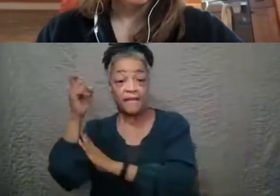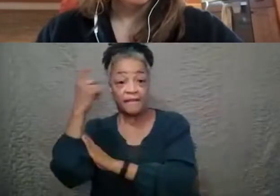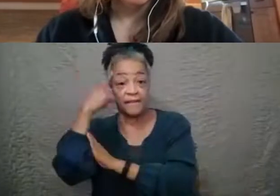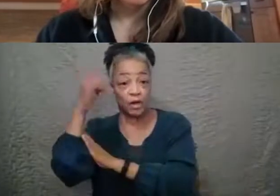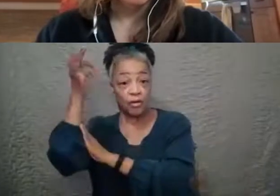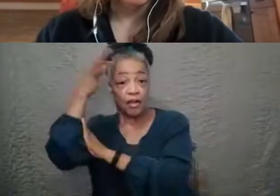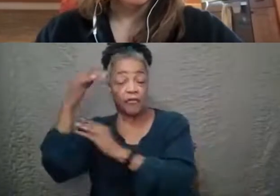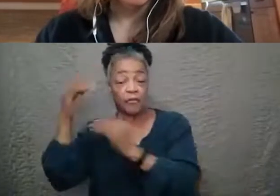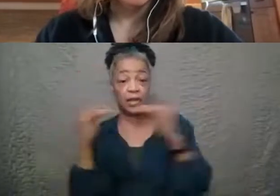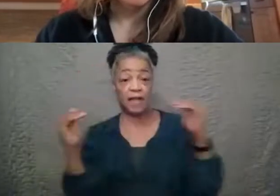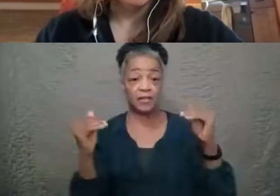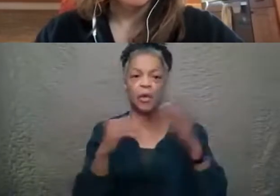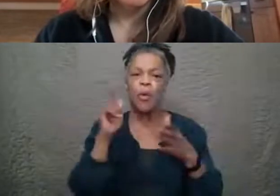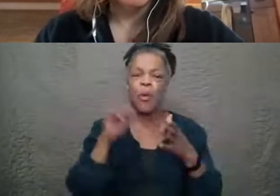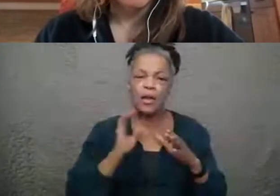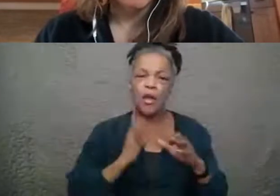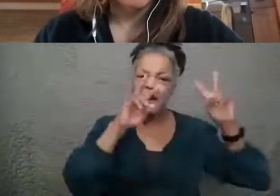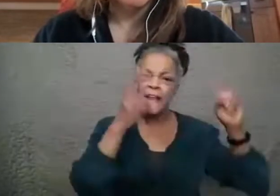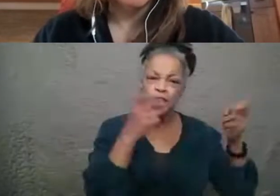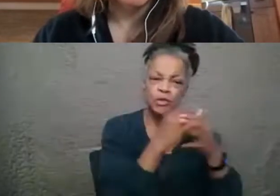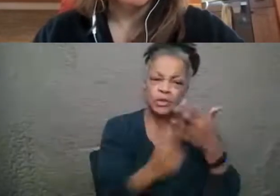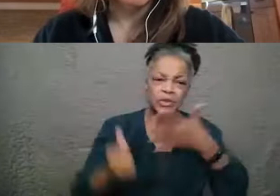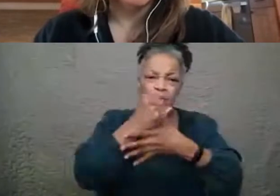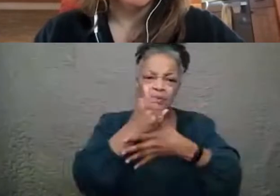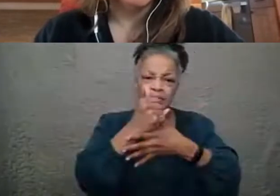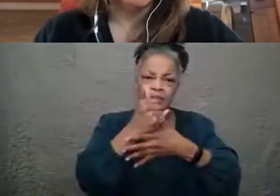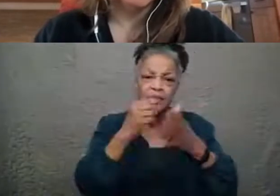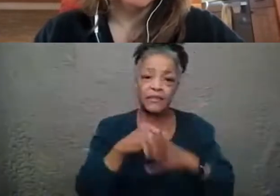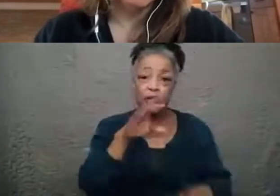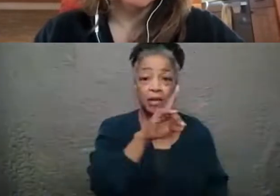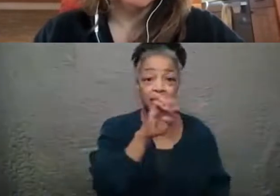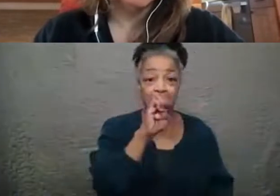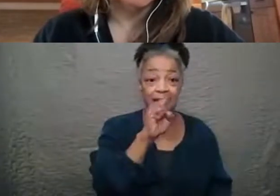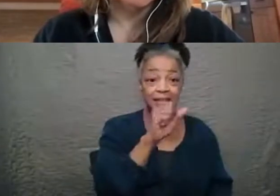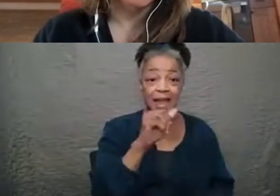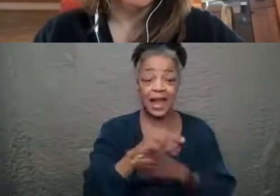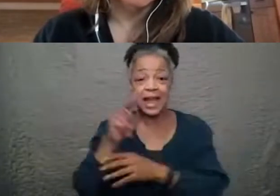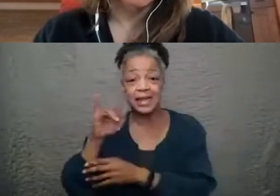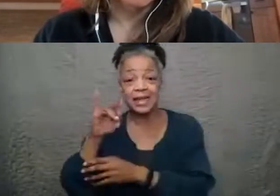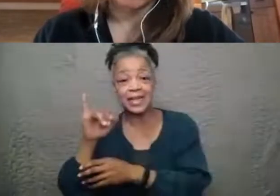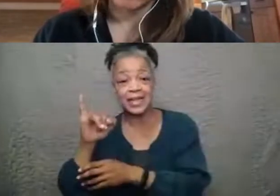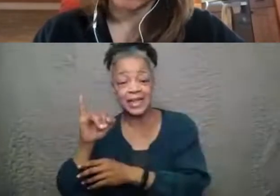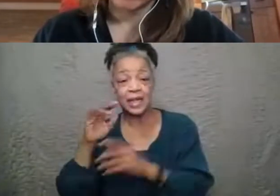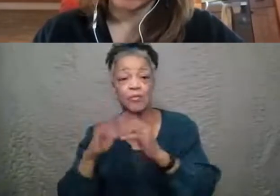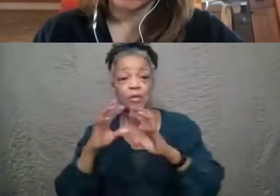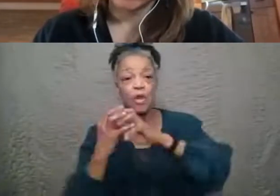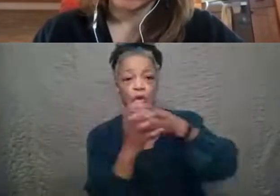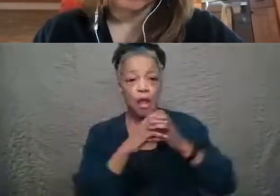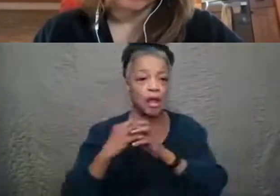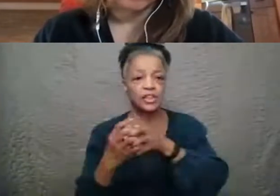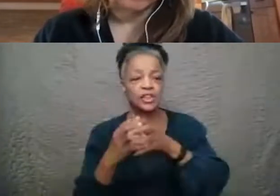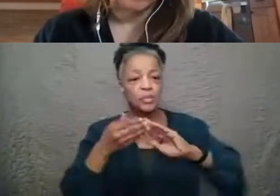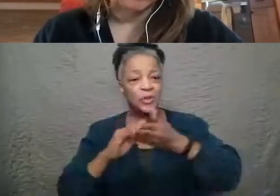issues that we should be organizing around, right? To Jessa and Nikki's point about doing more cross-sector organizing,